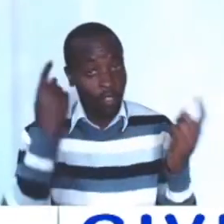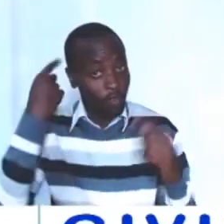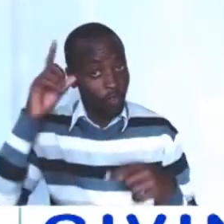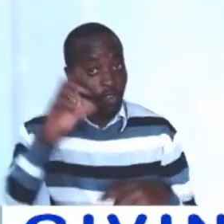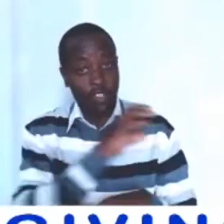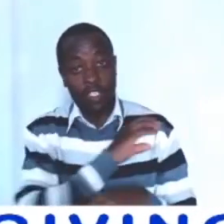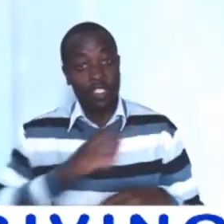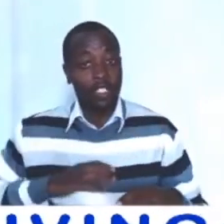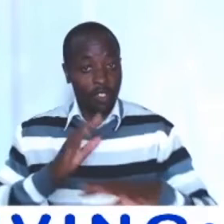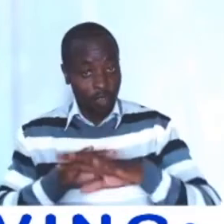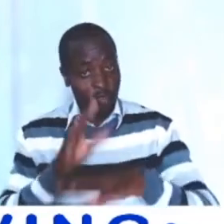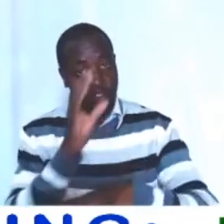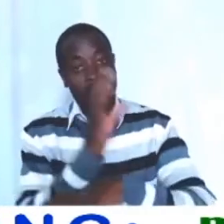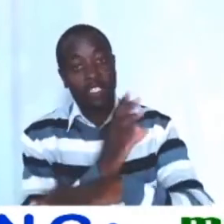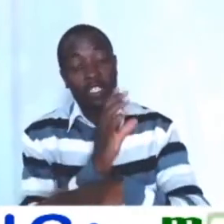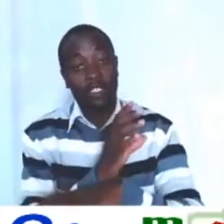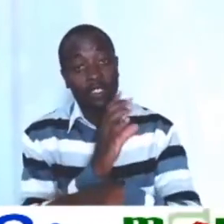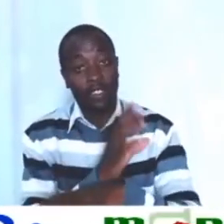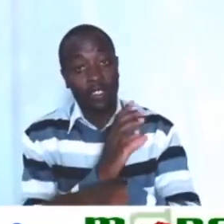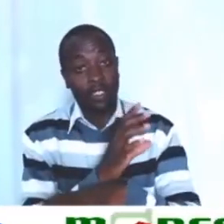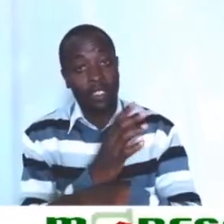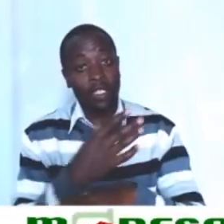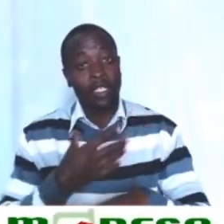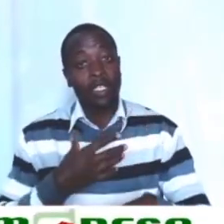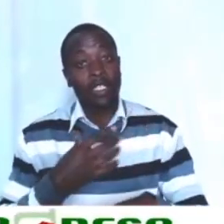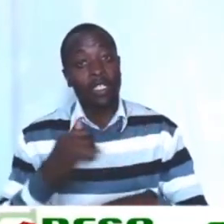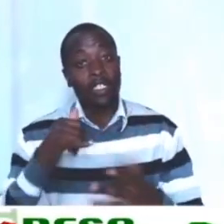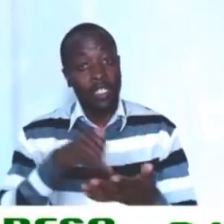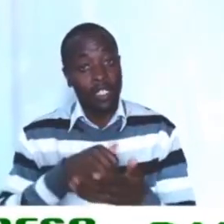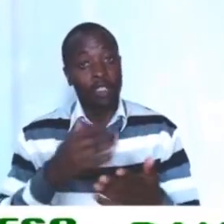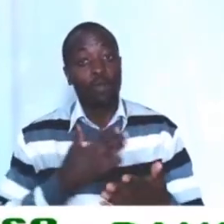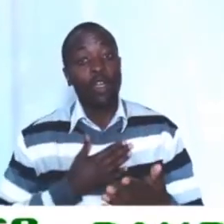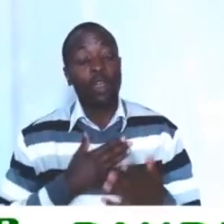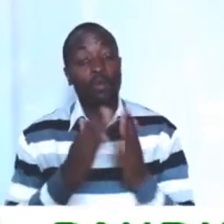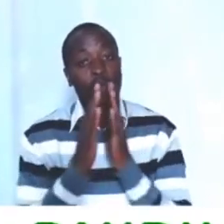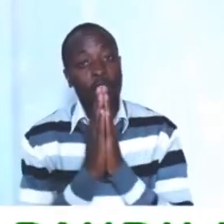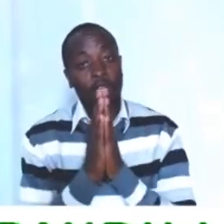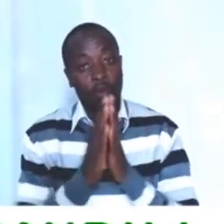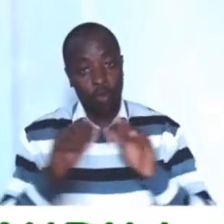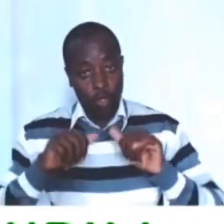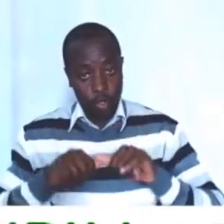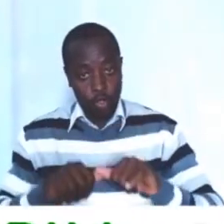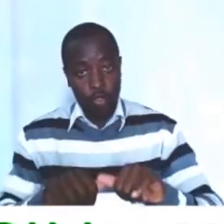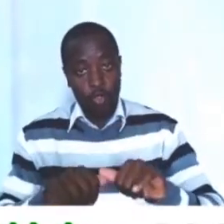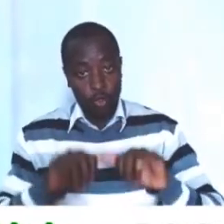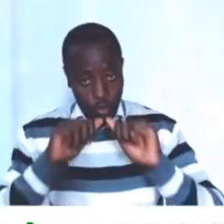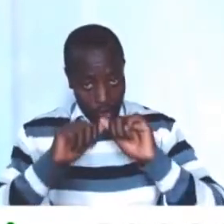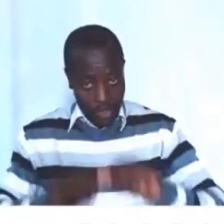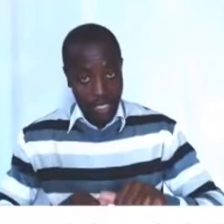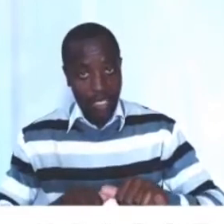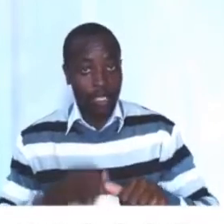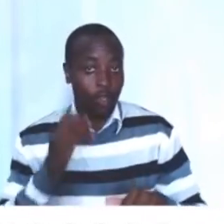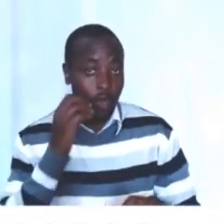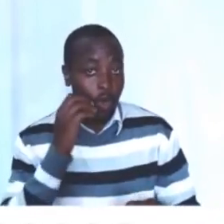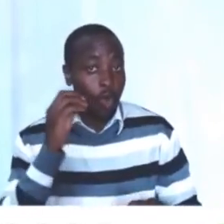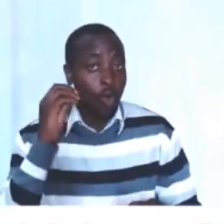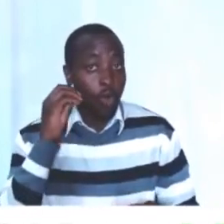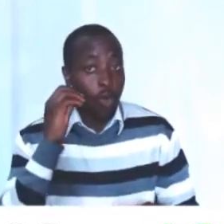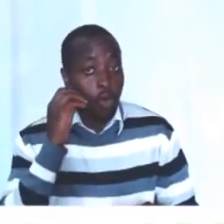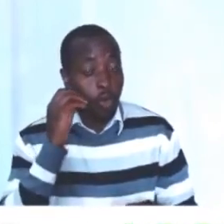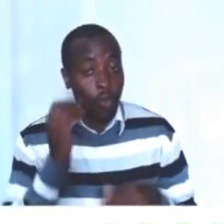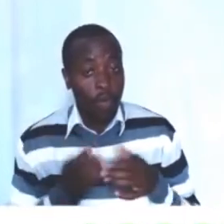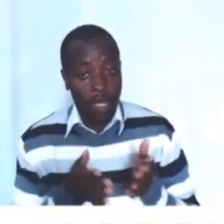of the church. And it is my prayer, brethren, as we continue to stay at home, that we will not